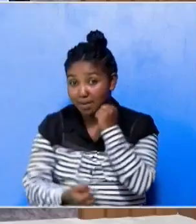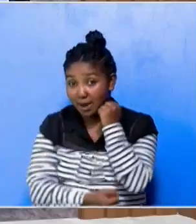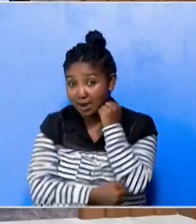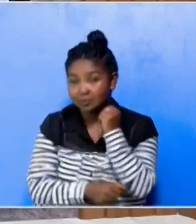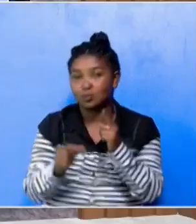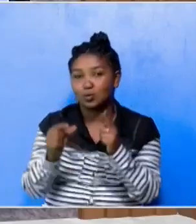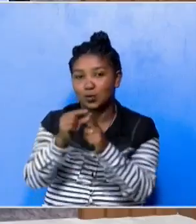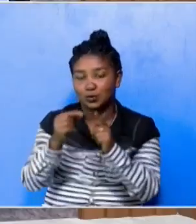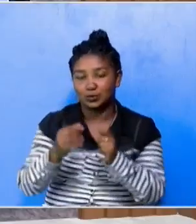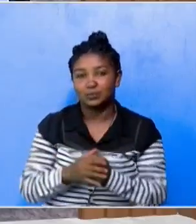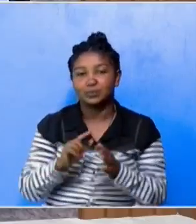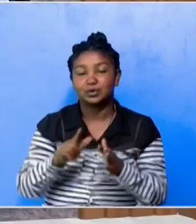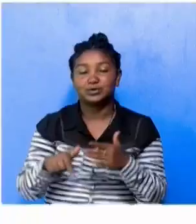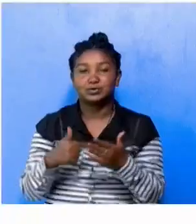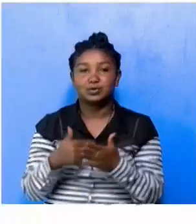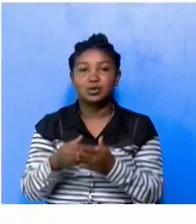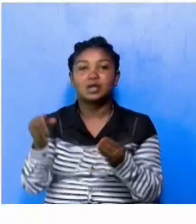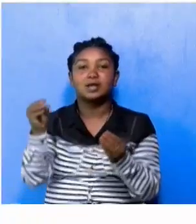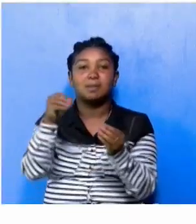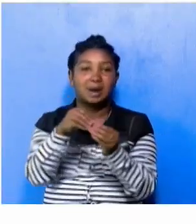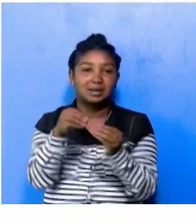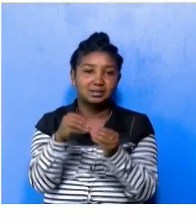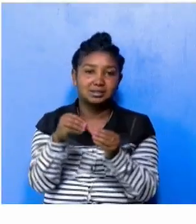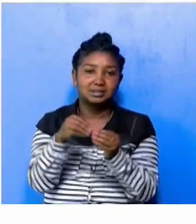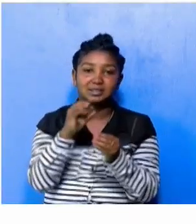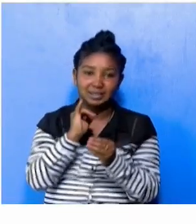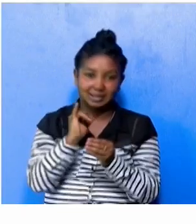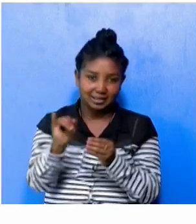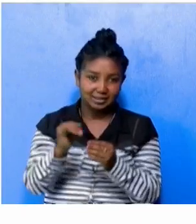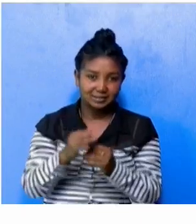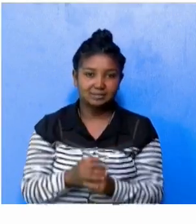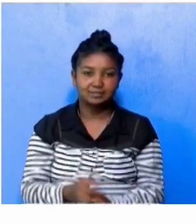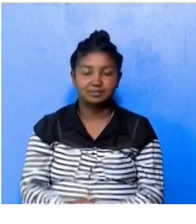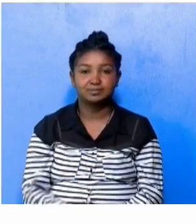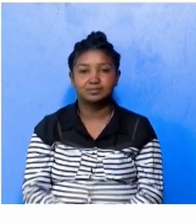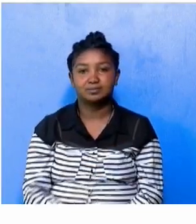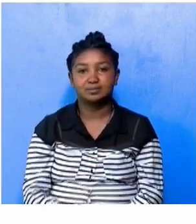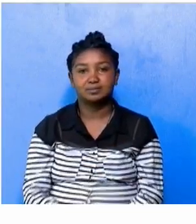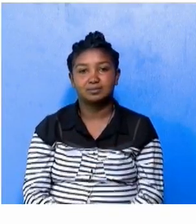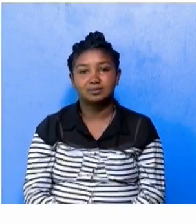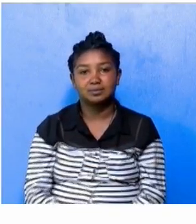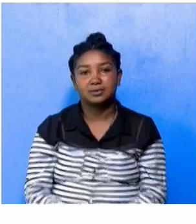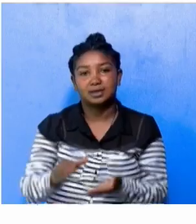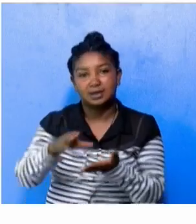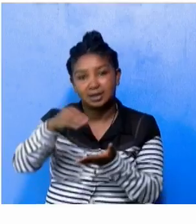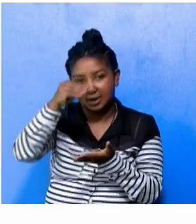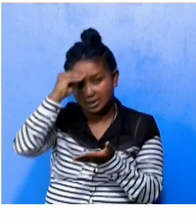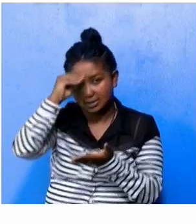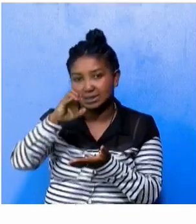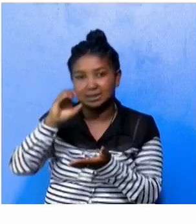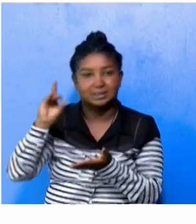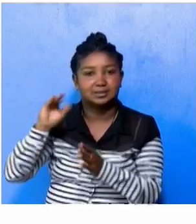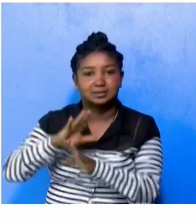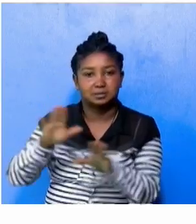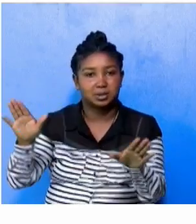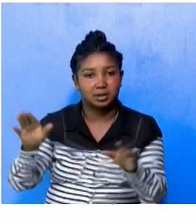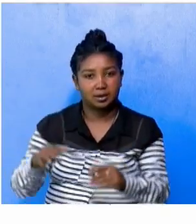The base word. So maths is learned